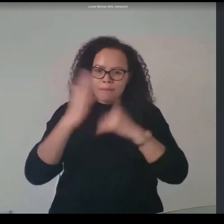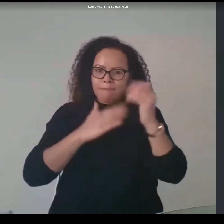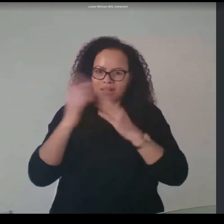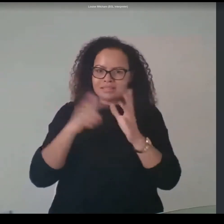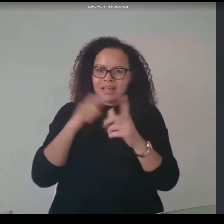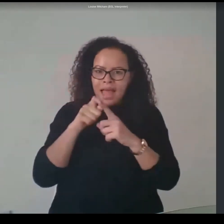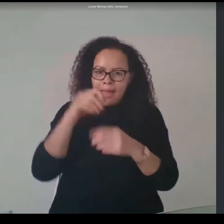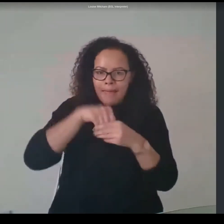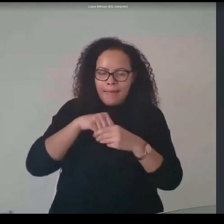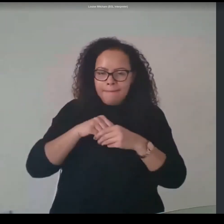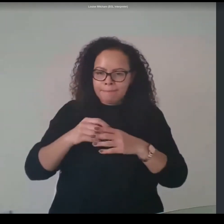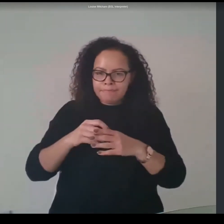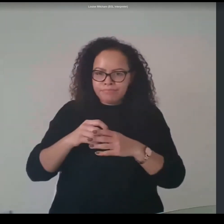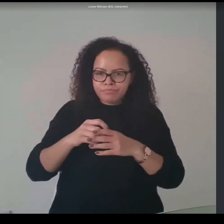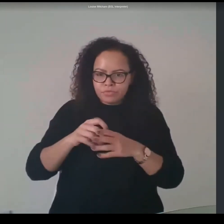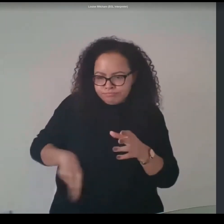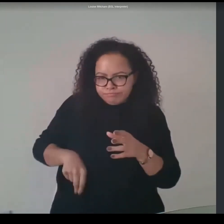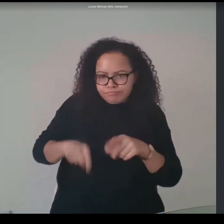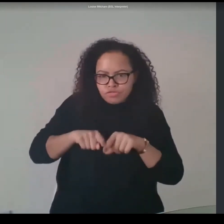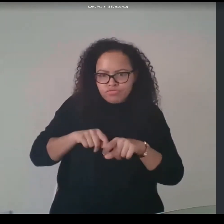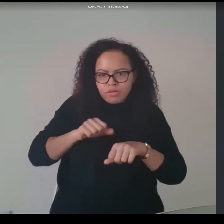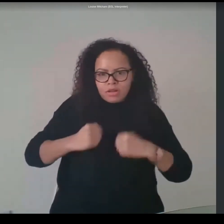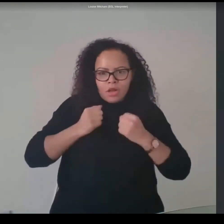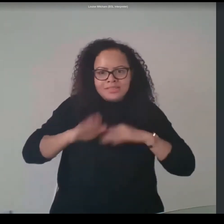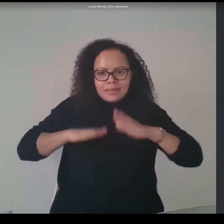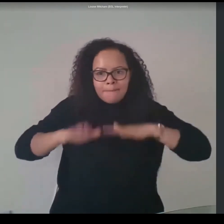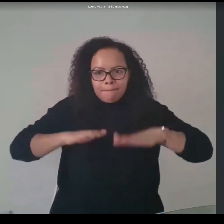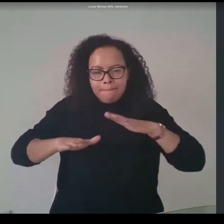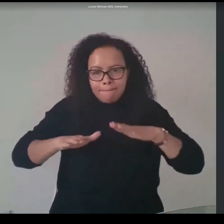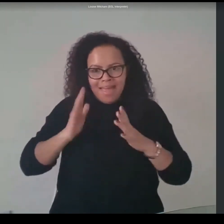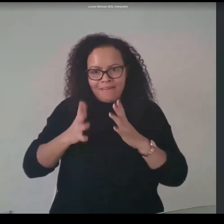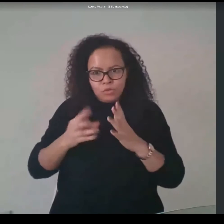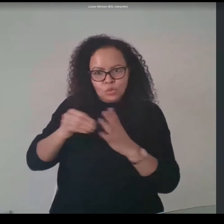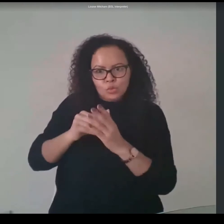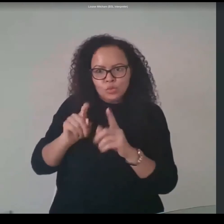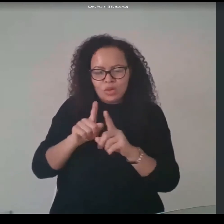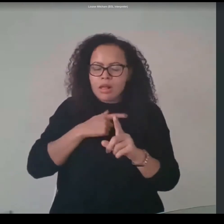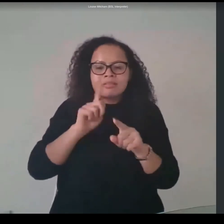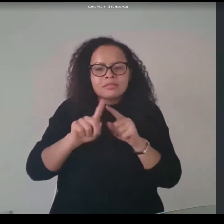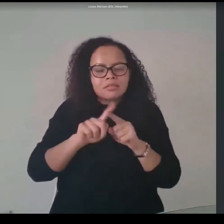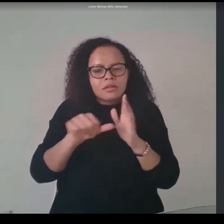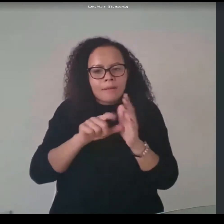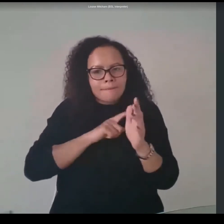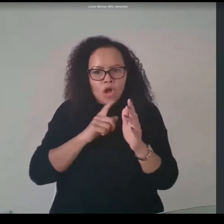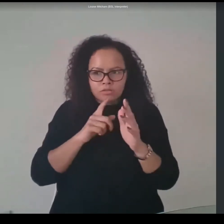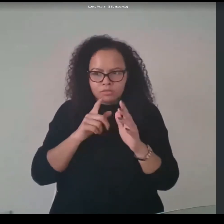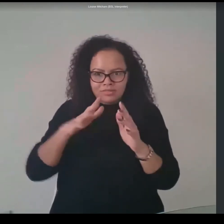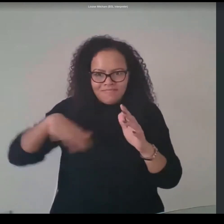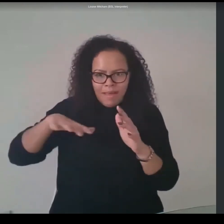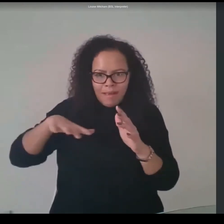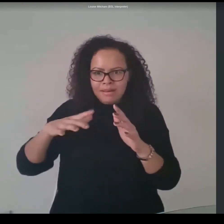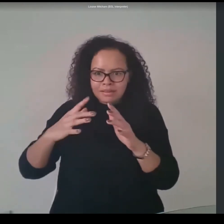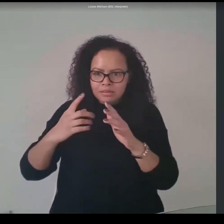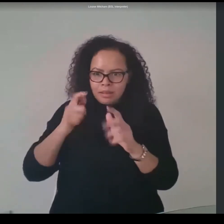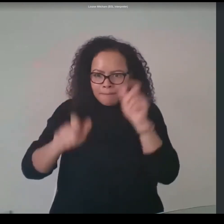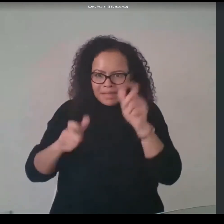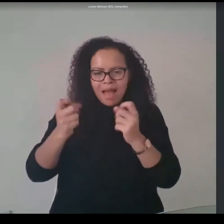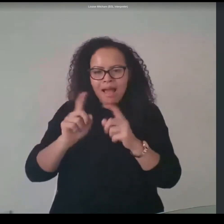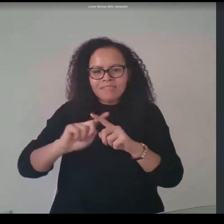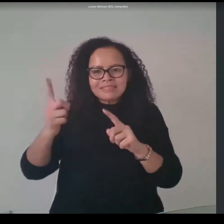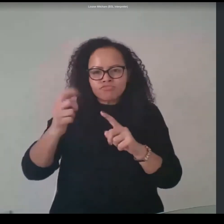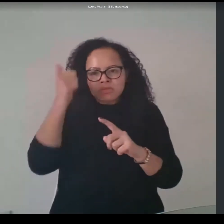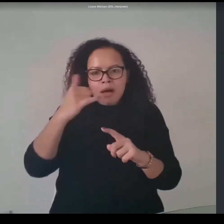app in itself. And it, as you can imagine, it's quite challenging because lots of families have different smartphones. So it means we're